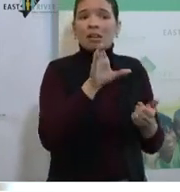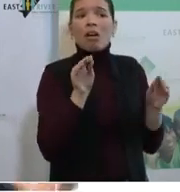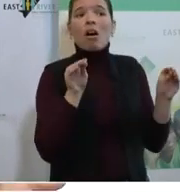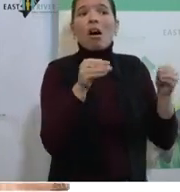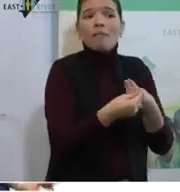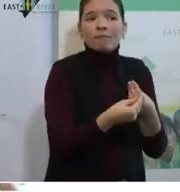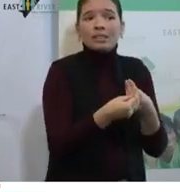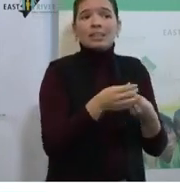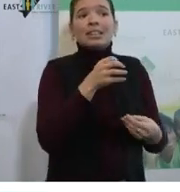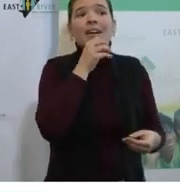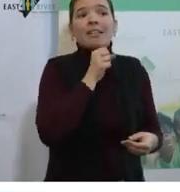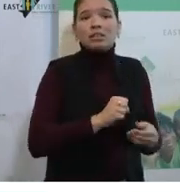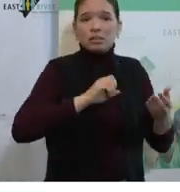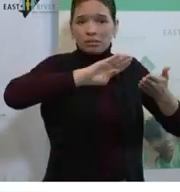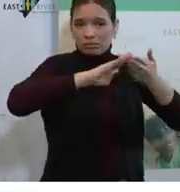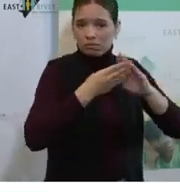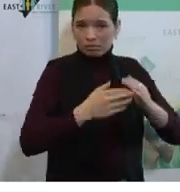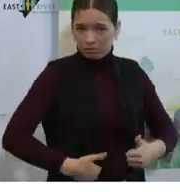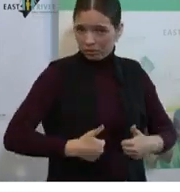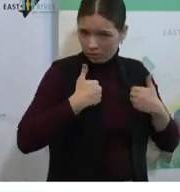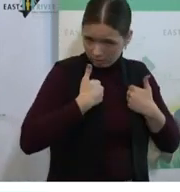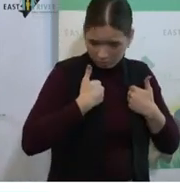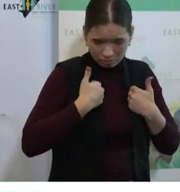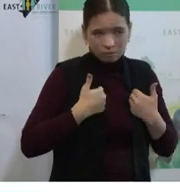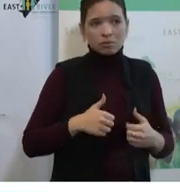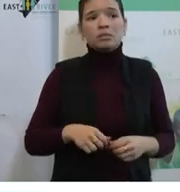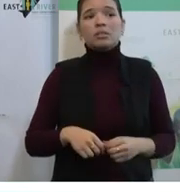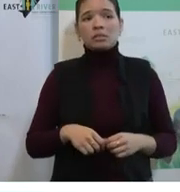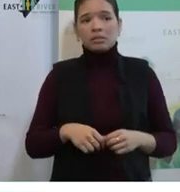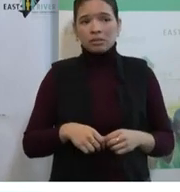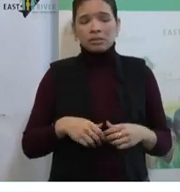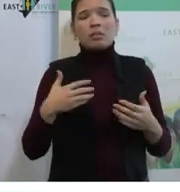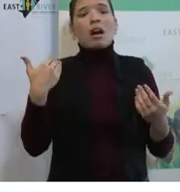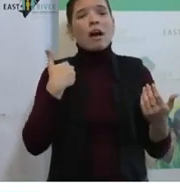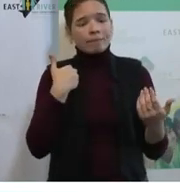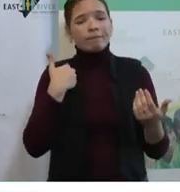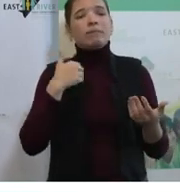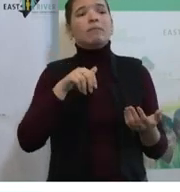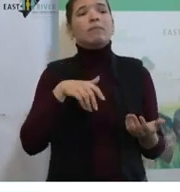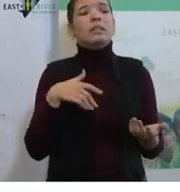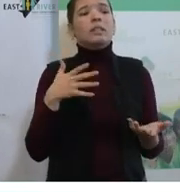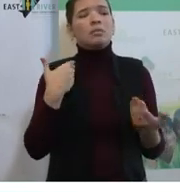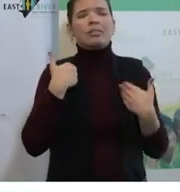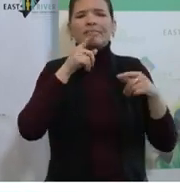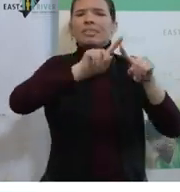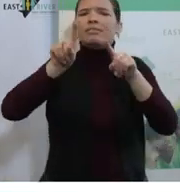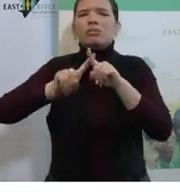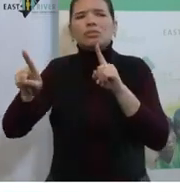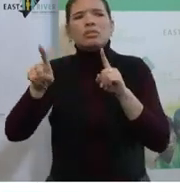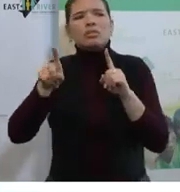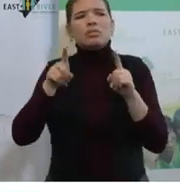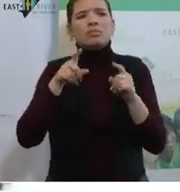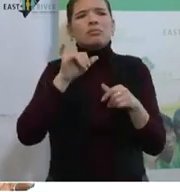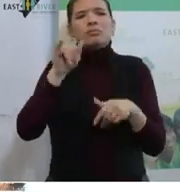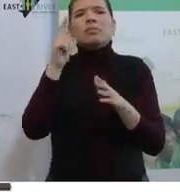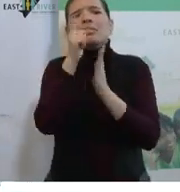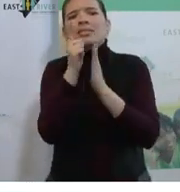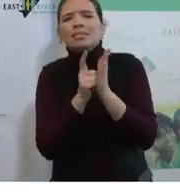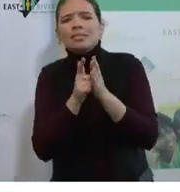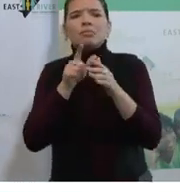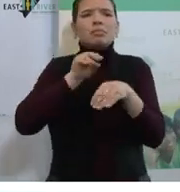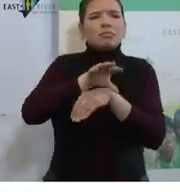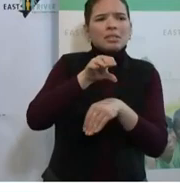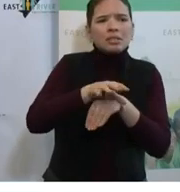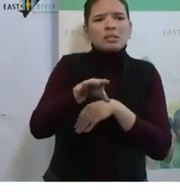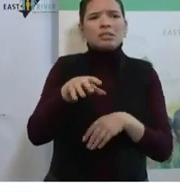have Community Tax Aid that is here today. We also have legal counseling for the elderly that are here, and of course the